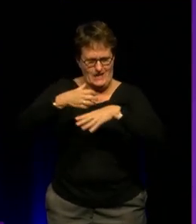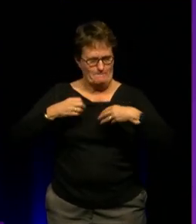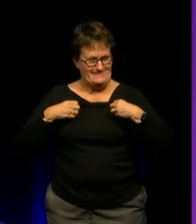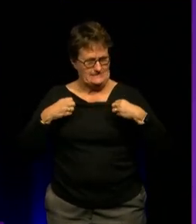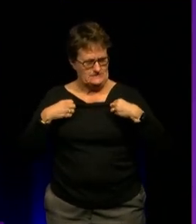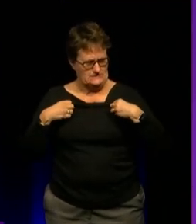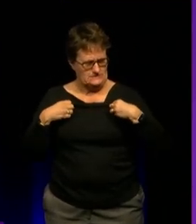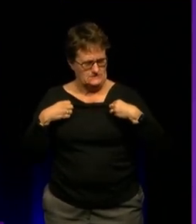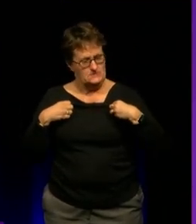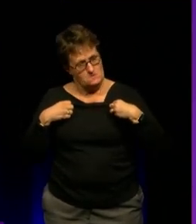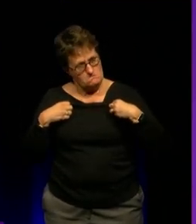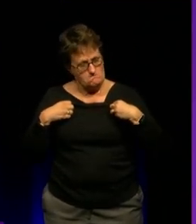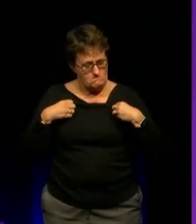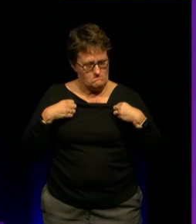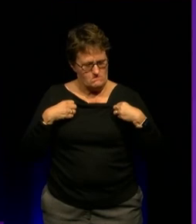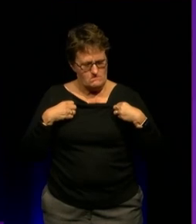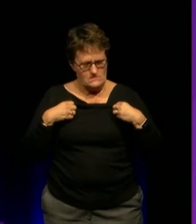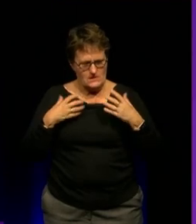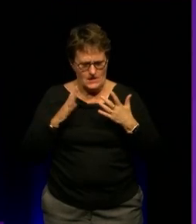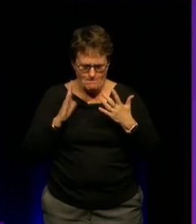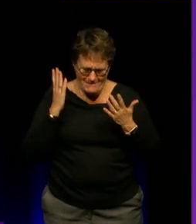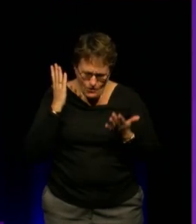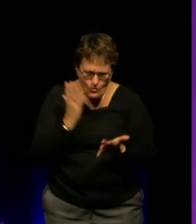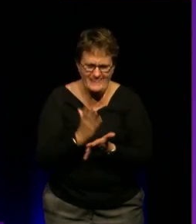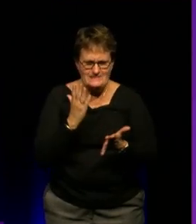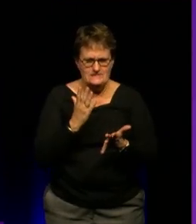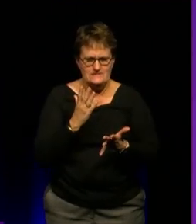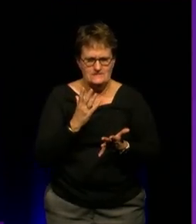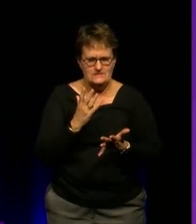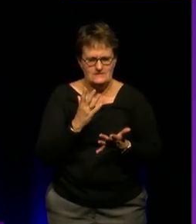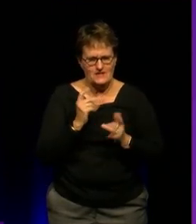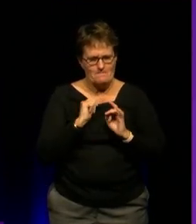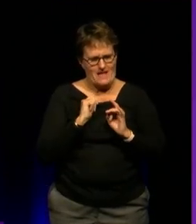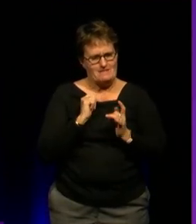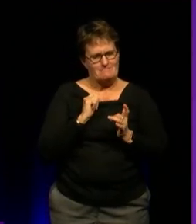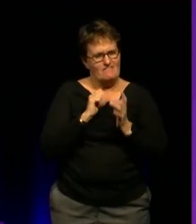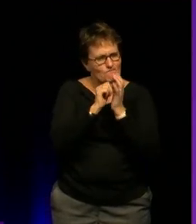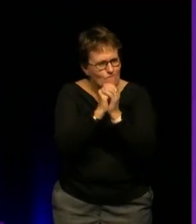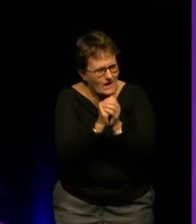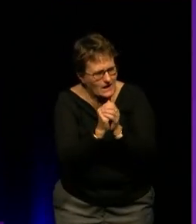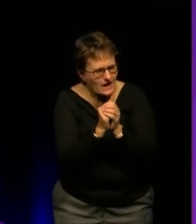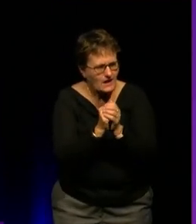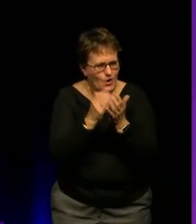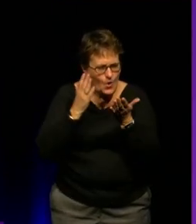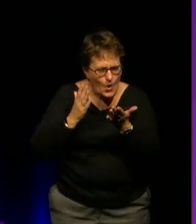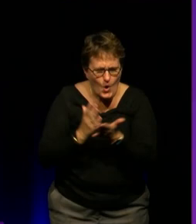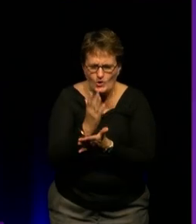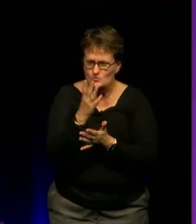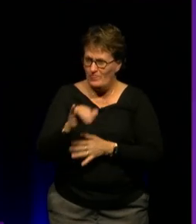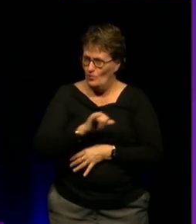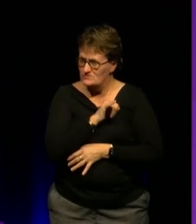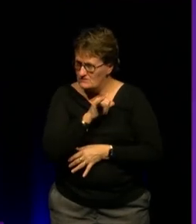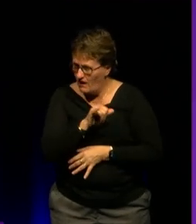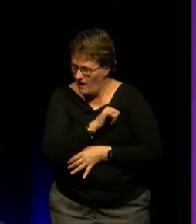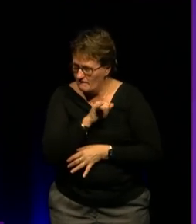innovative company, being authentic, being personable, just being really honest with your staff. I think there's a